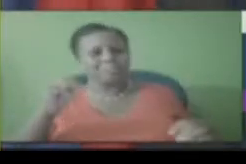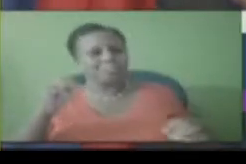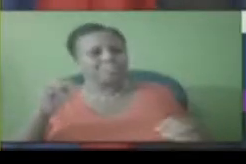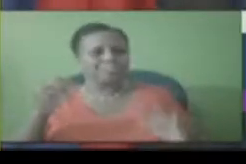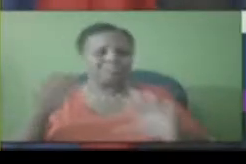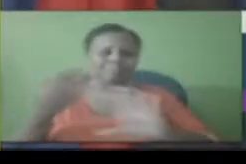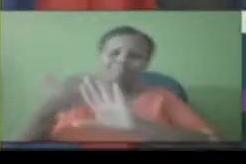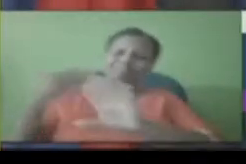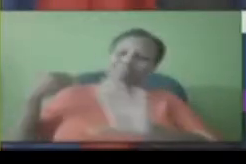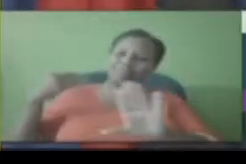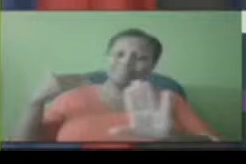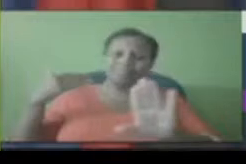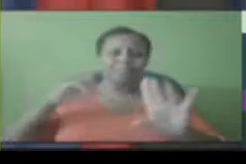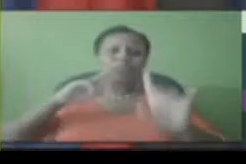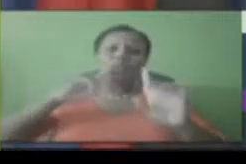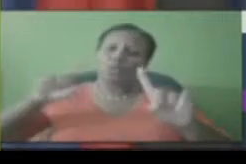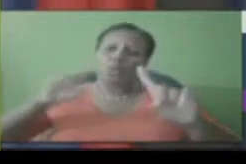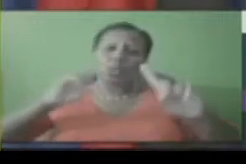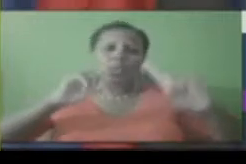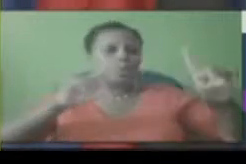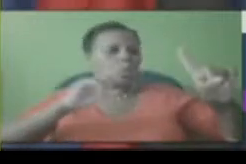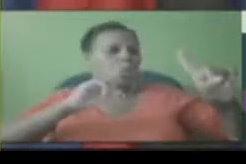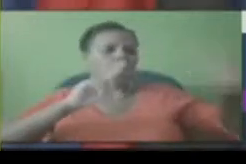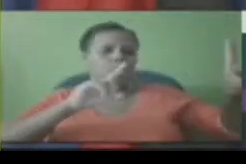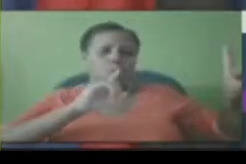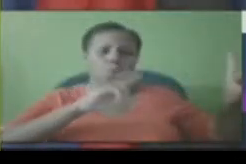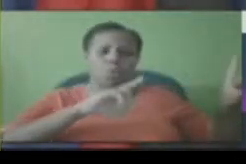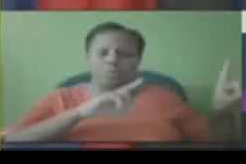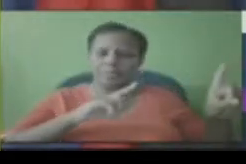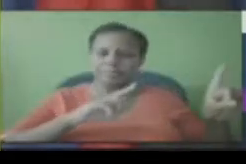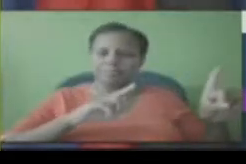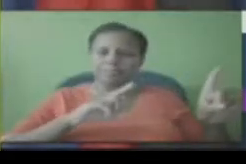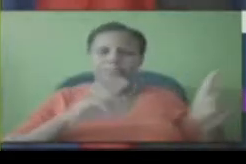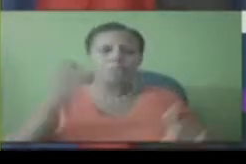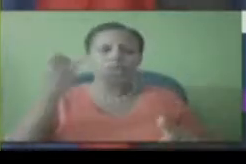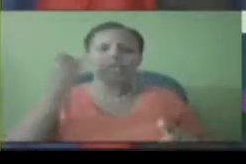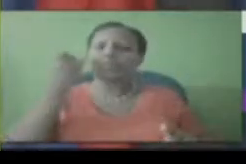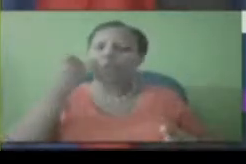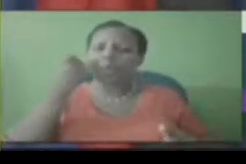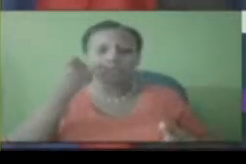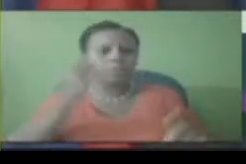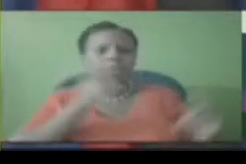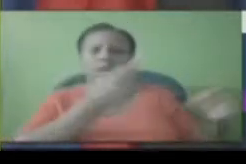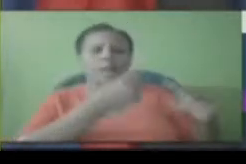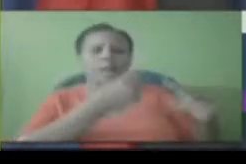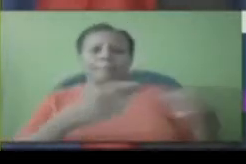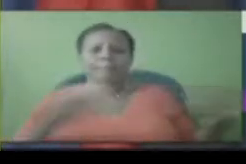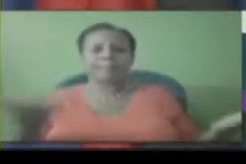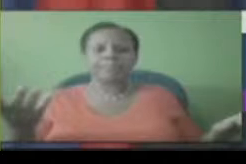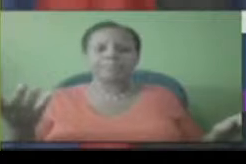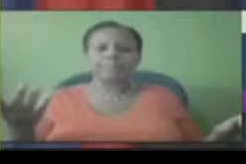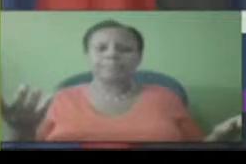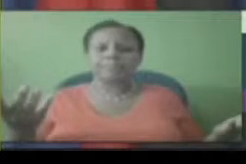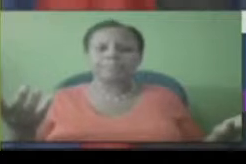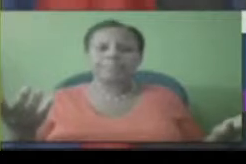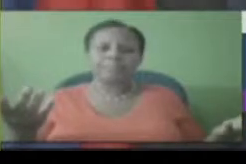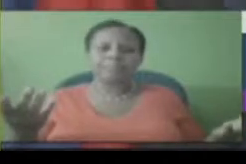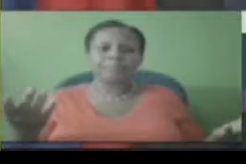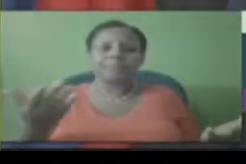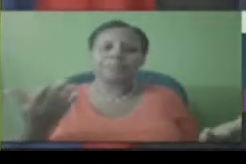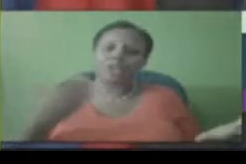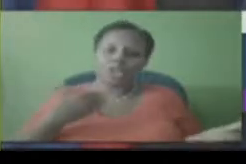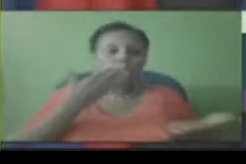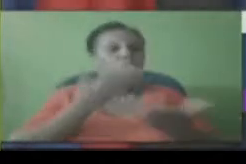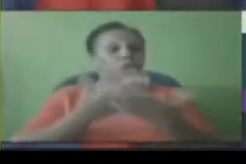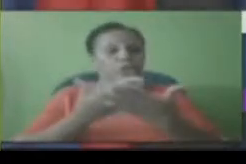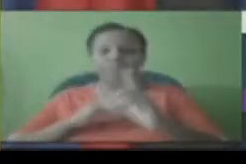here, to come from there. What if it doesn't come? And it's a good thing we've done that. What we had was a line of purchase. You may recall